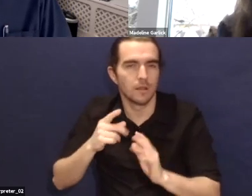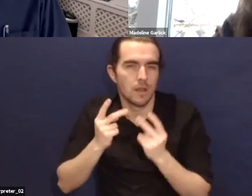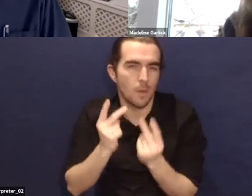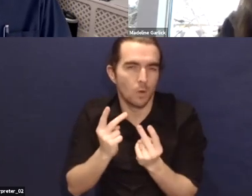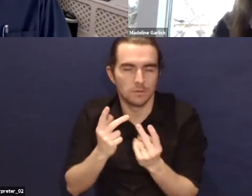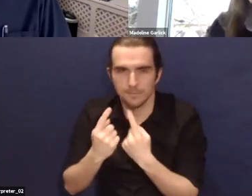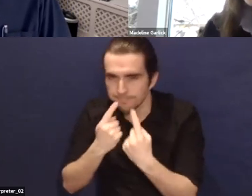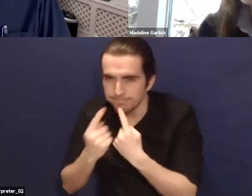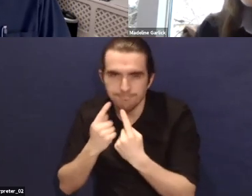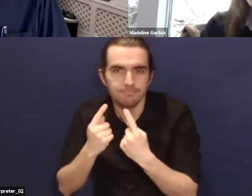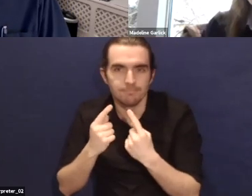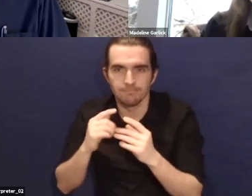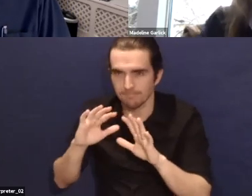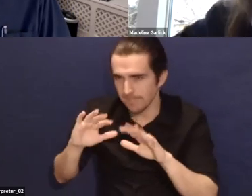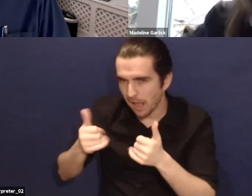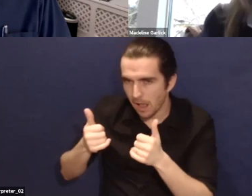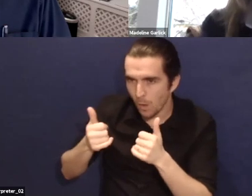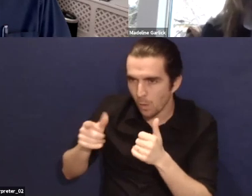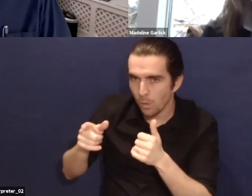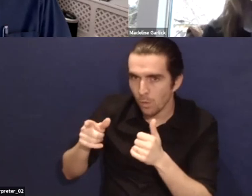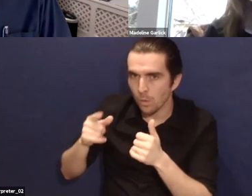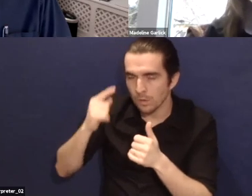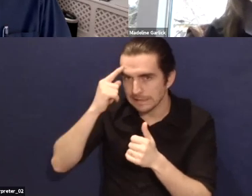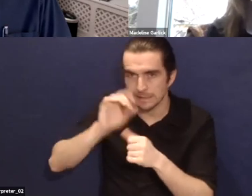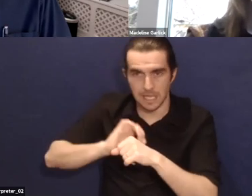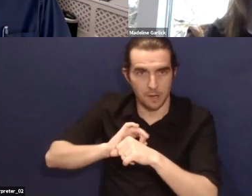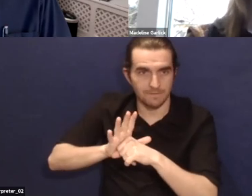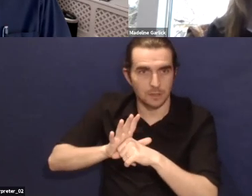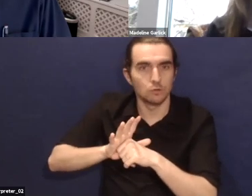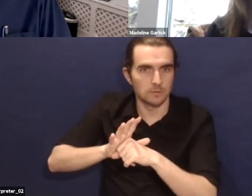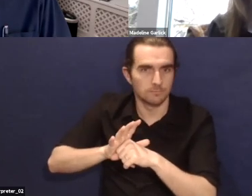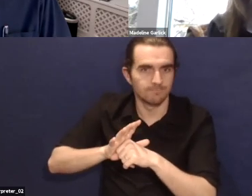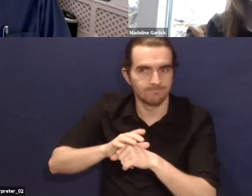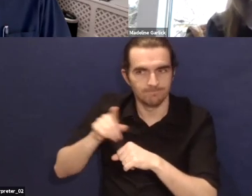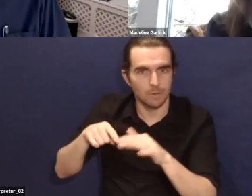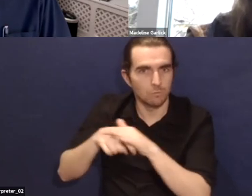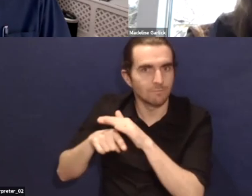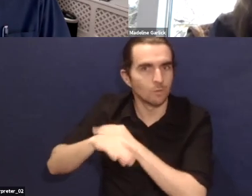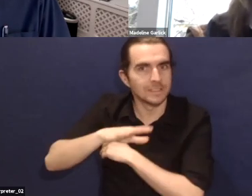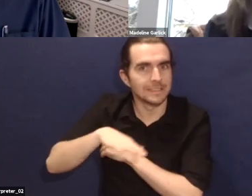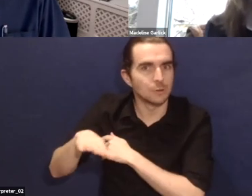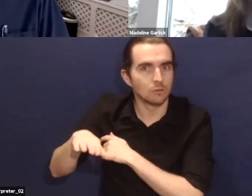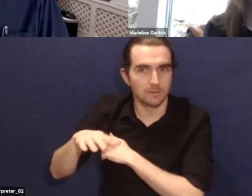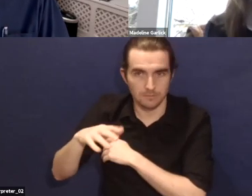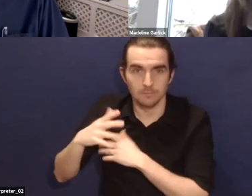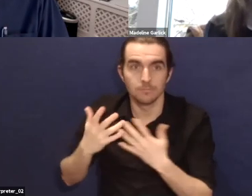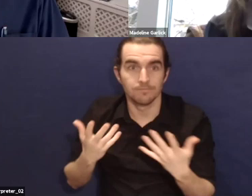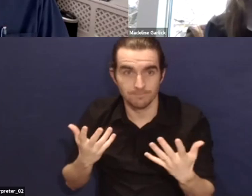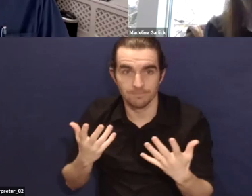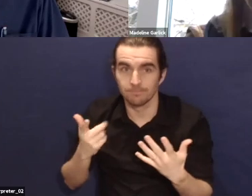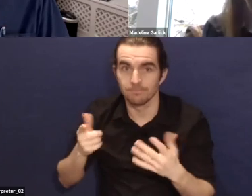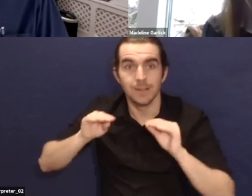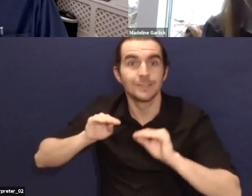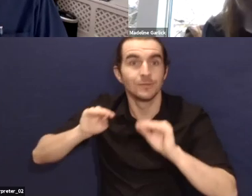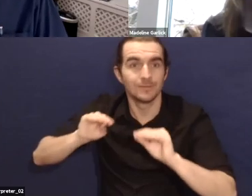by the COVID with all of its devastating effects. Speaking of children, it reminds us of the importance of